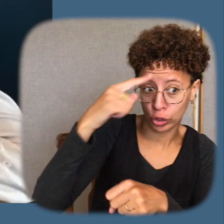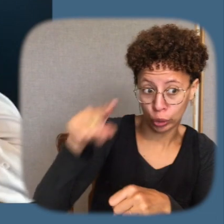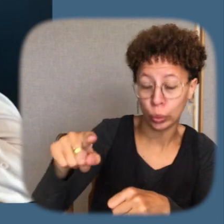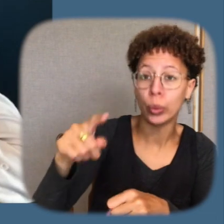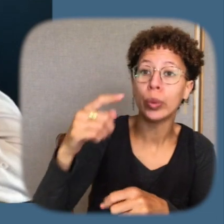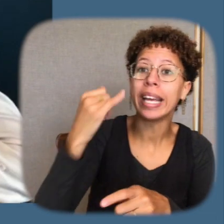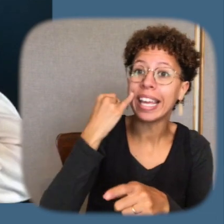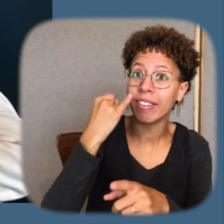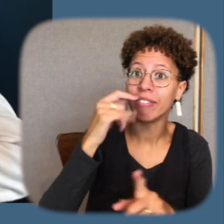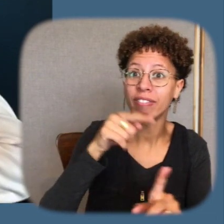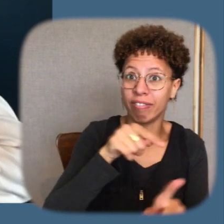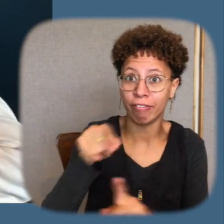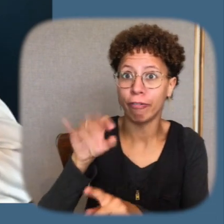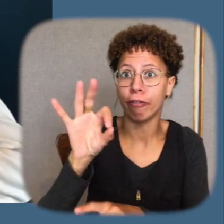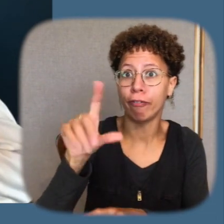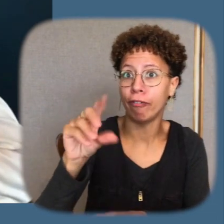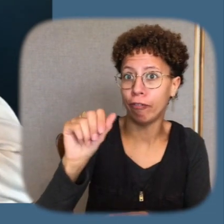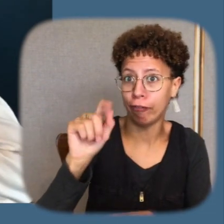that floated.